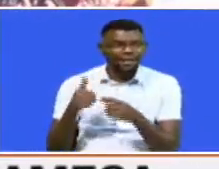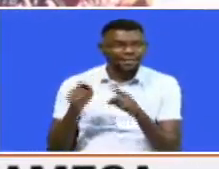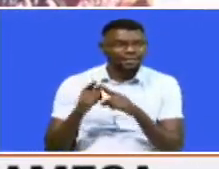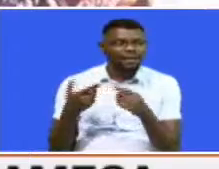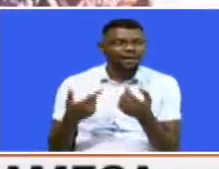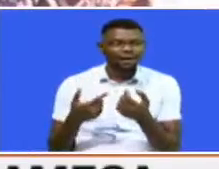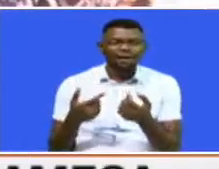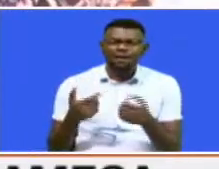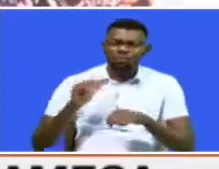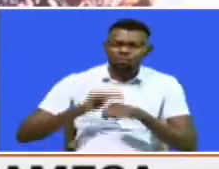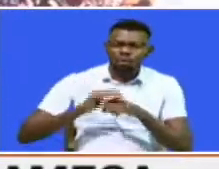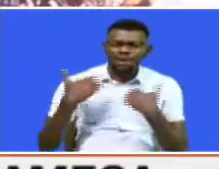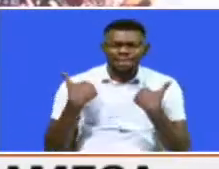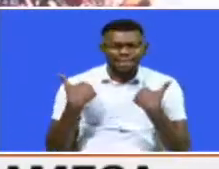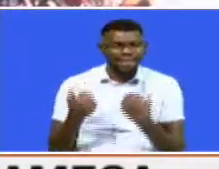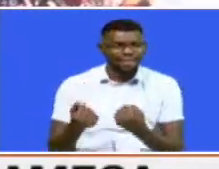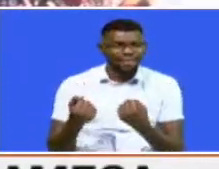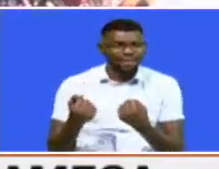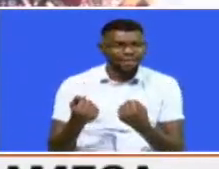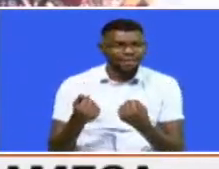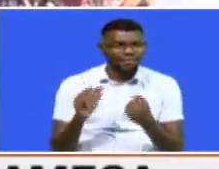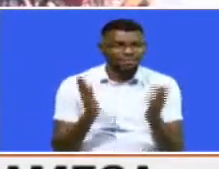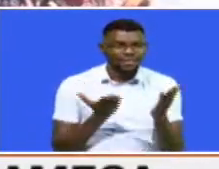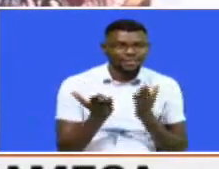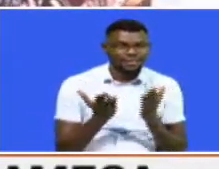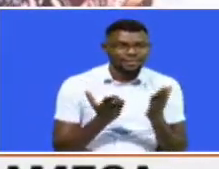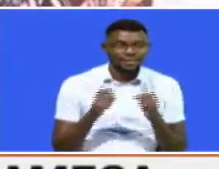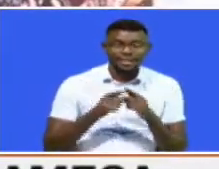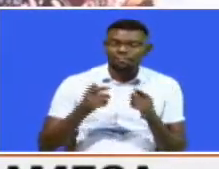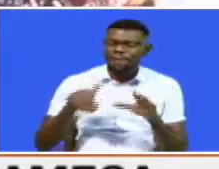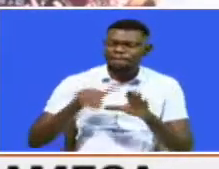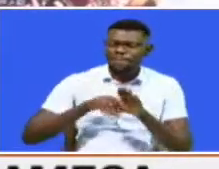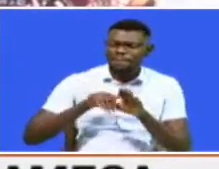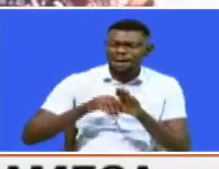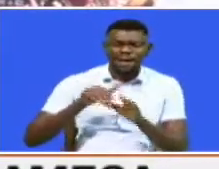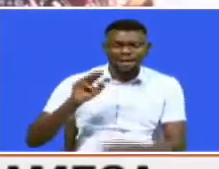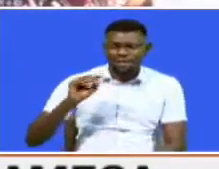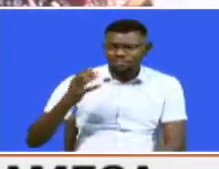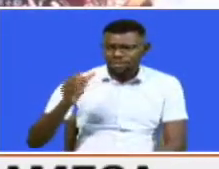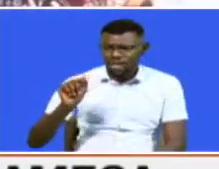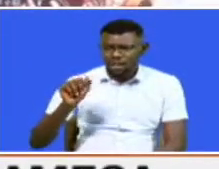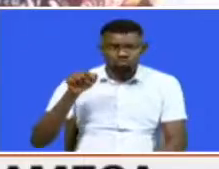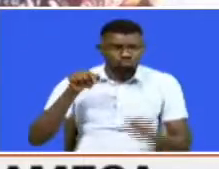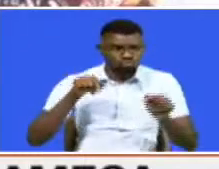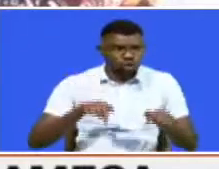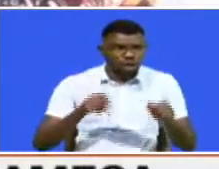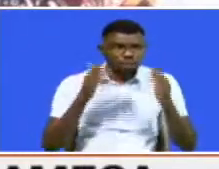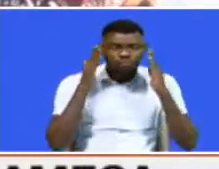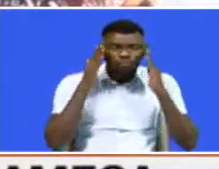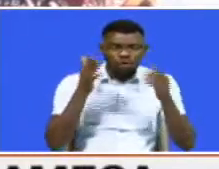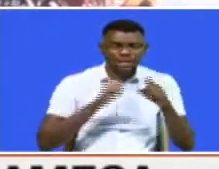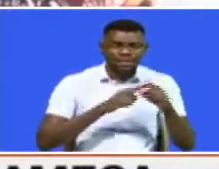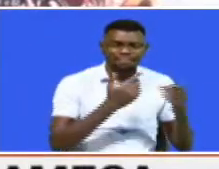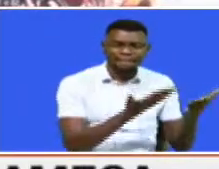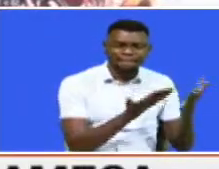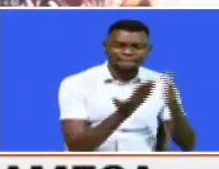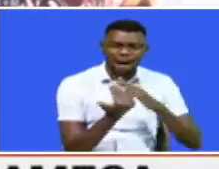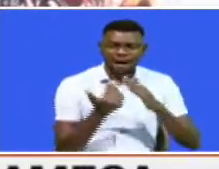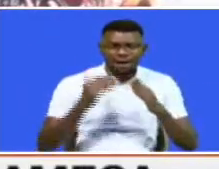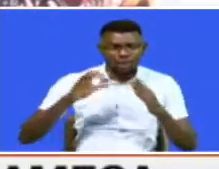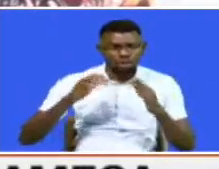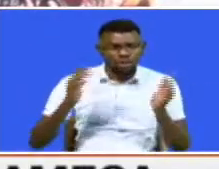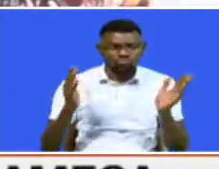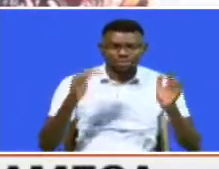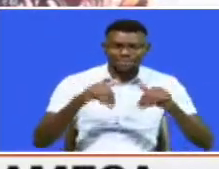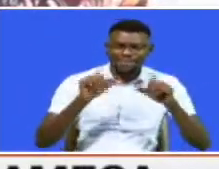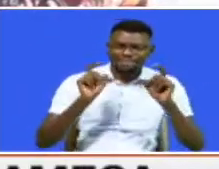get proper healthcare treatment. So as a member of county assembly, we commit today that as we go back to the county assembly to ensure